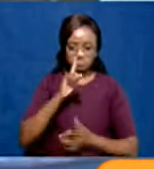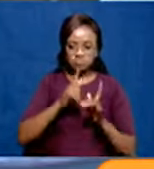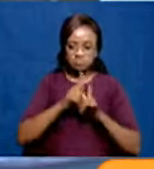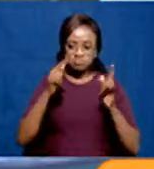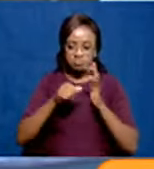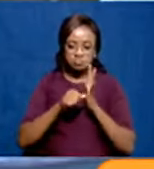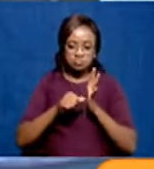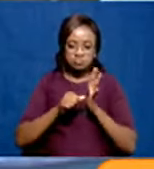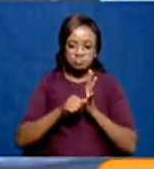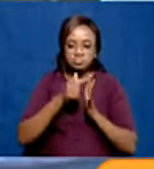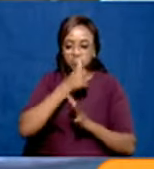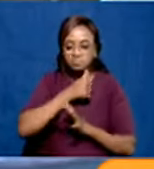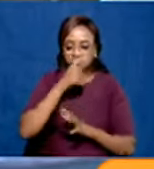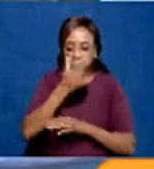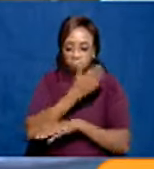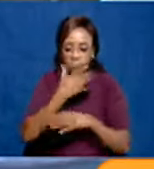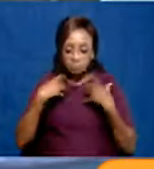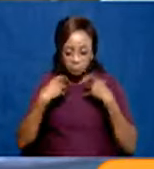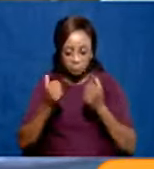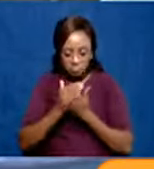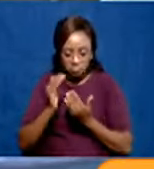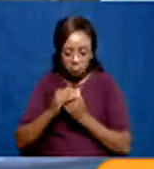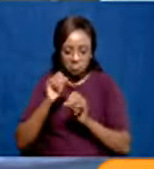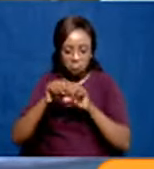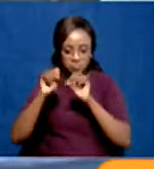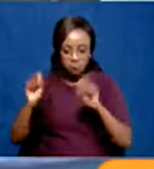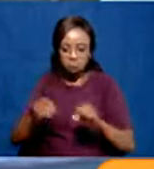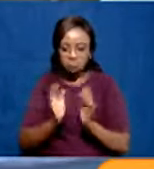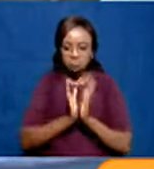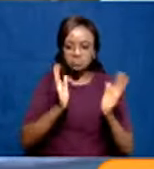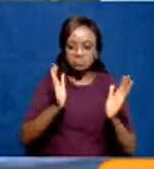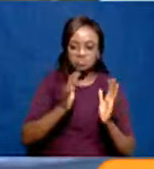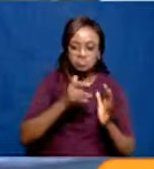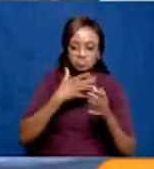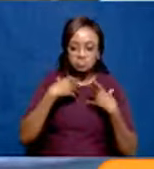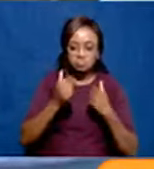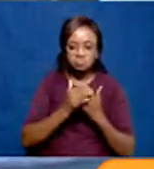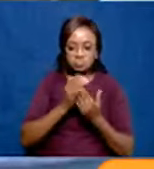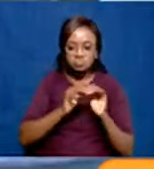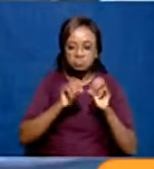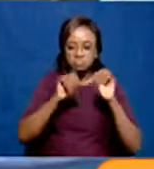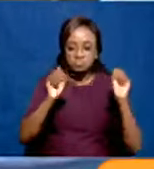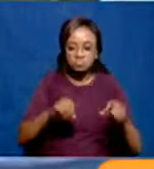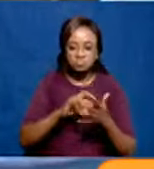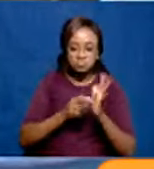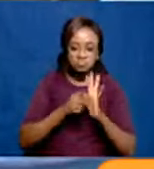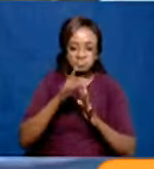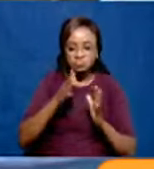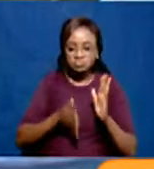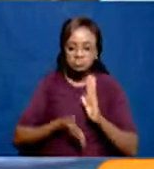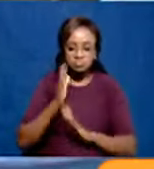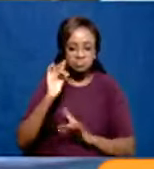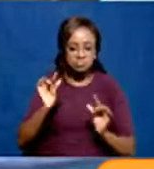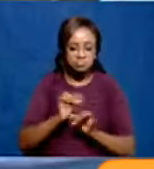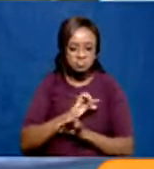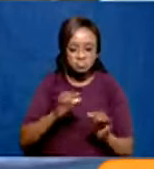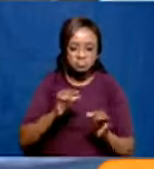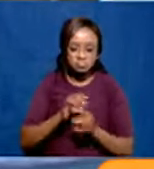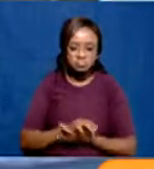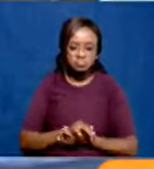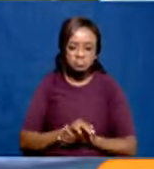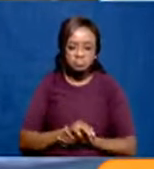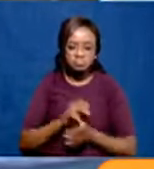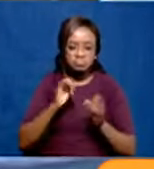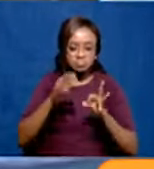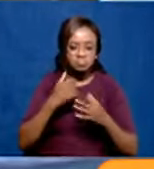versus the private healthcare system. So whenever changes come through, the private healthcare system might adjust very fast. For example, those supplies you're talking about and so on, if